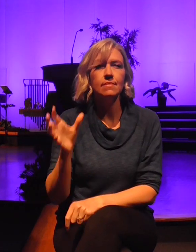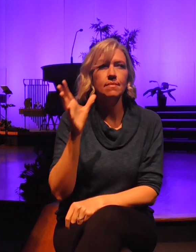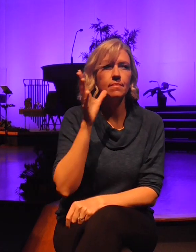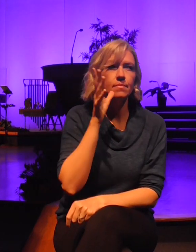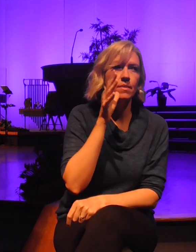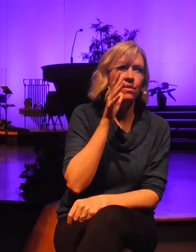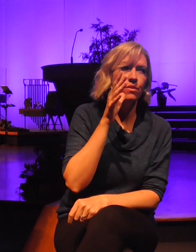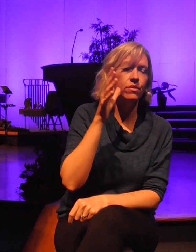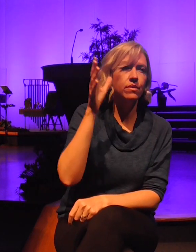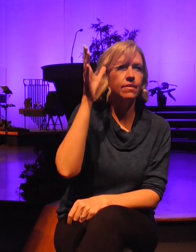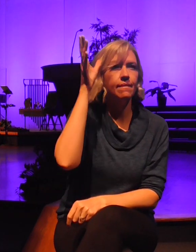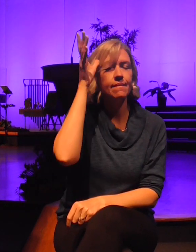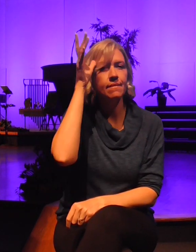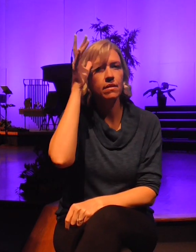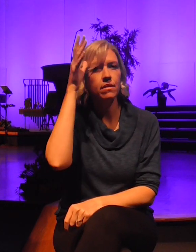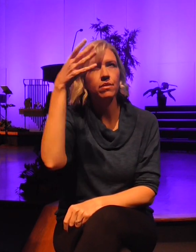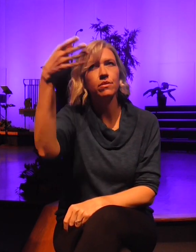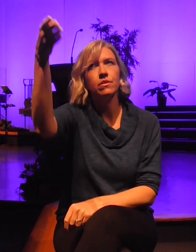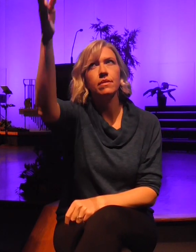Mother, Father, God,